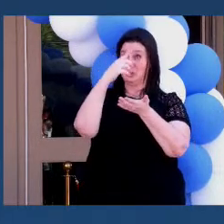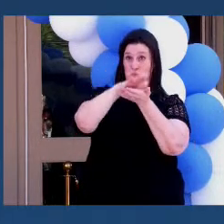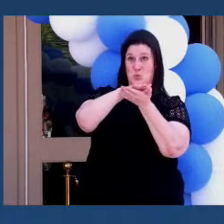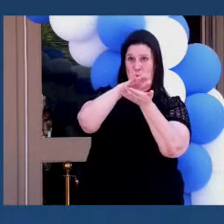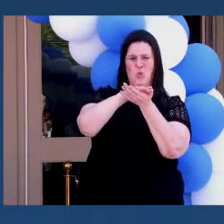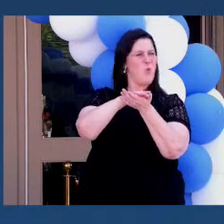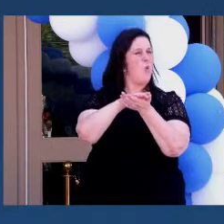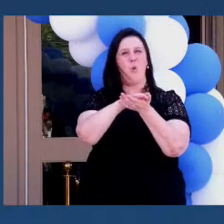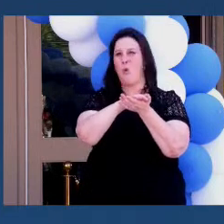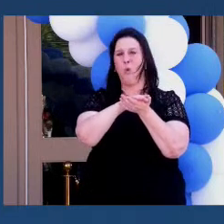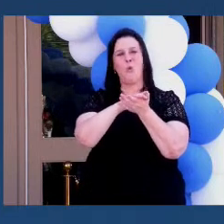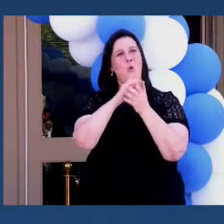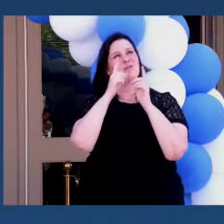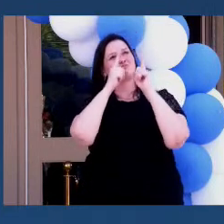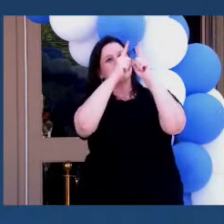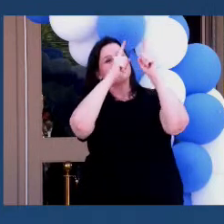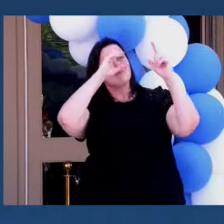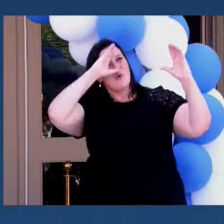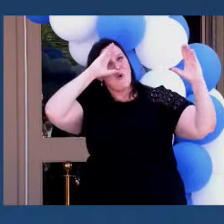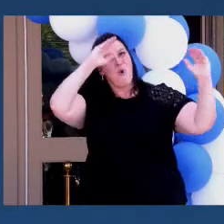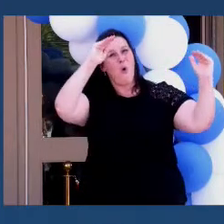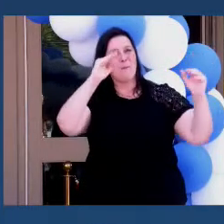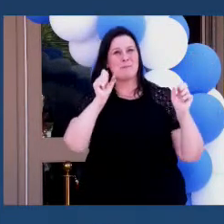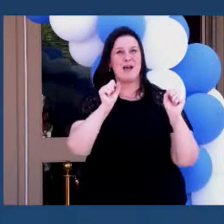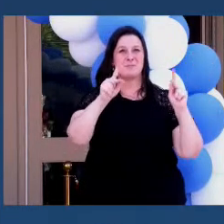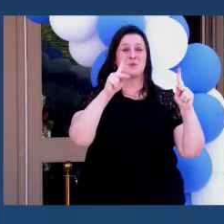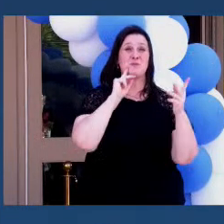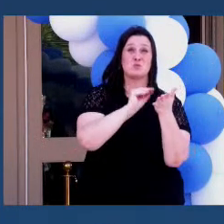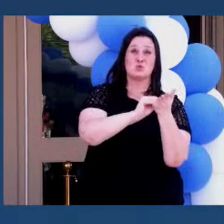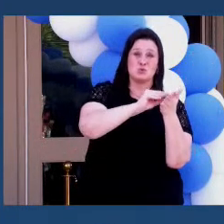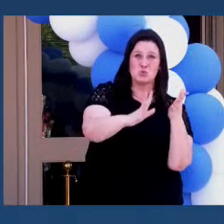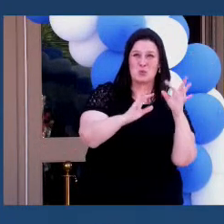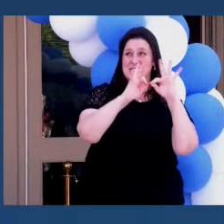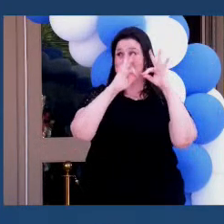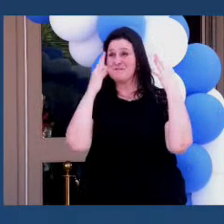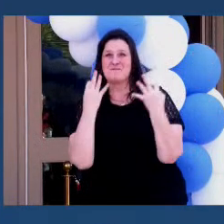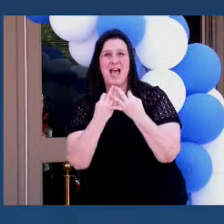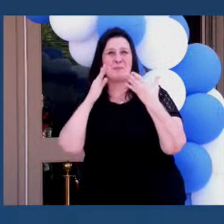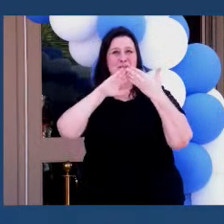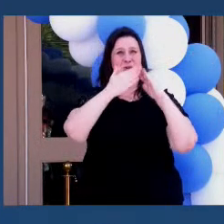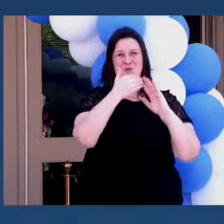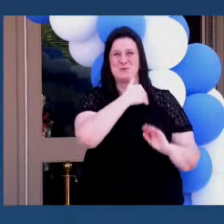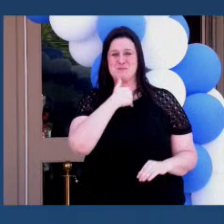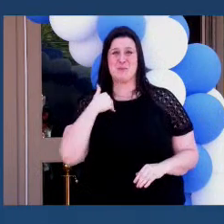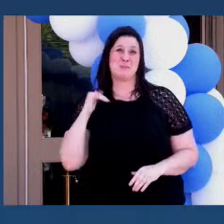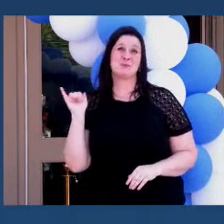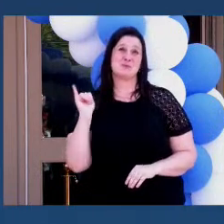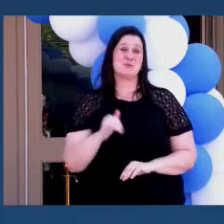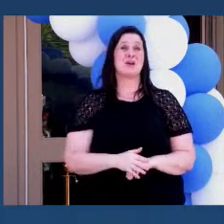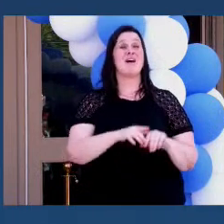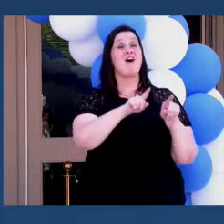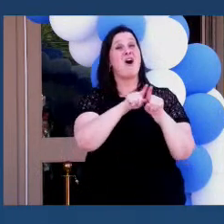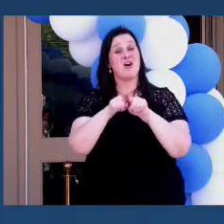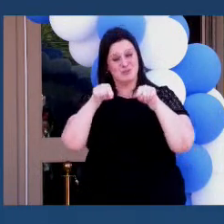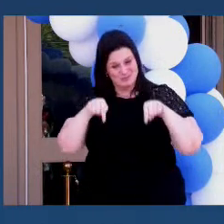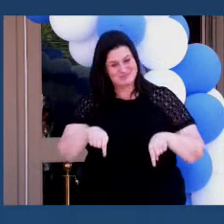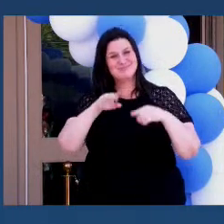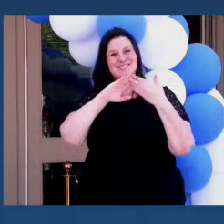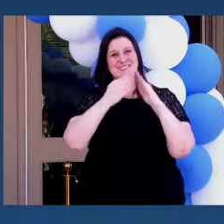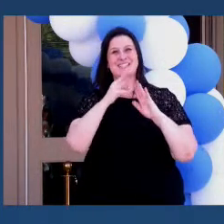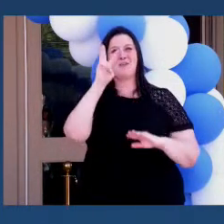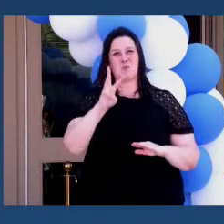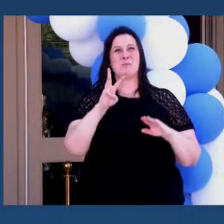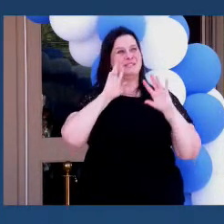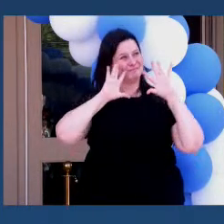and opportunity for our students, our families, and community members, as well as the city of Wilmington as a